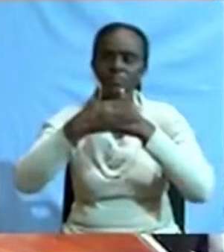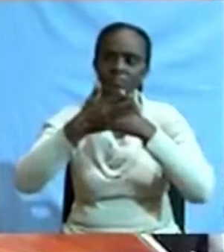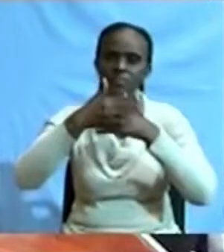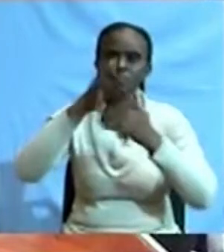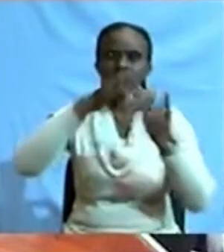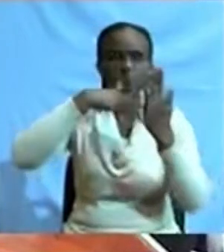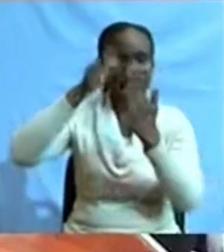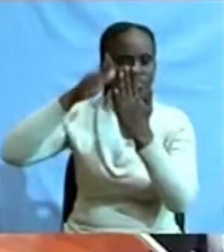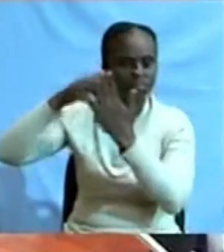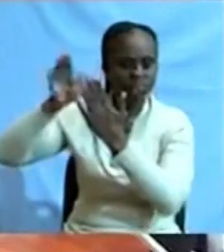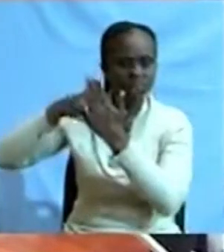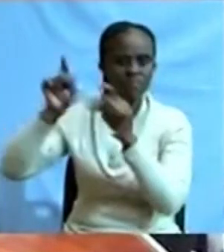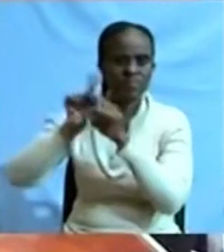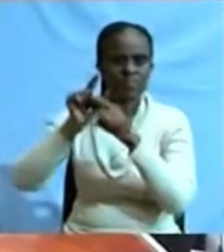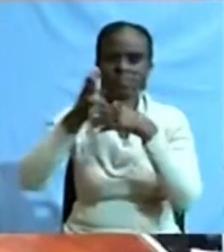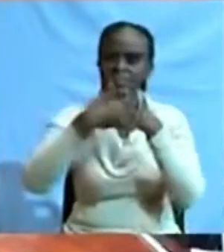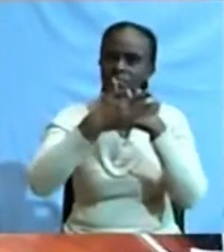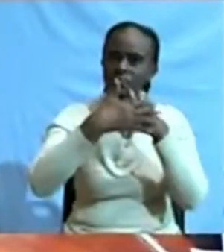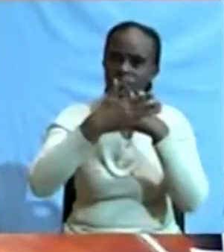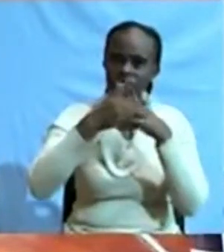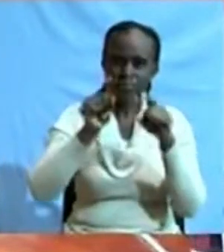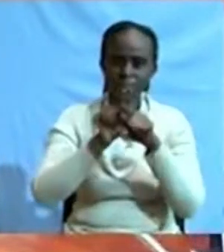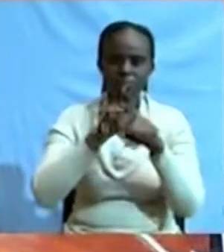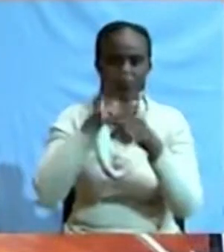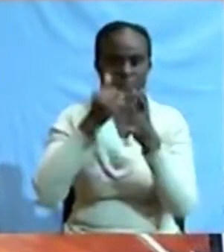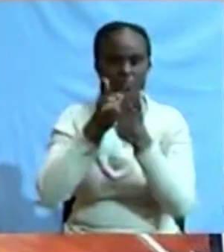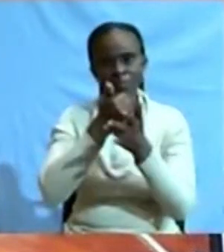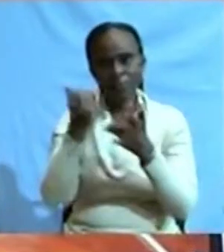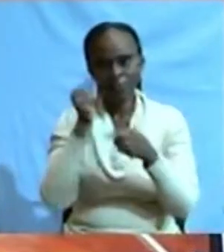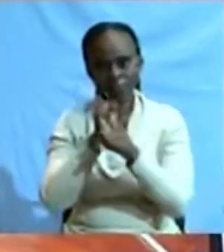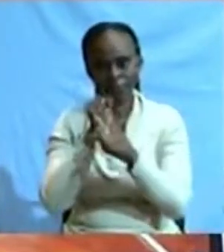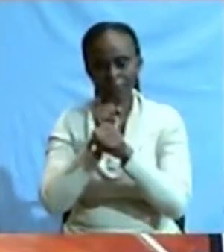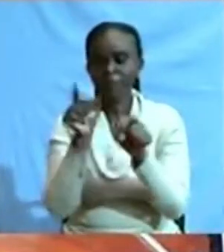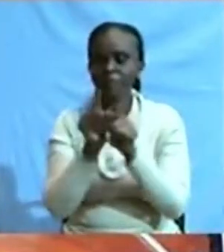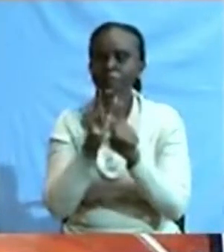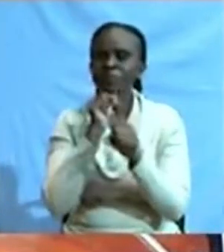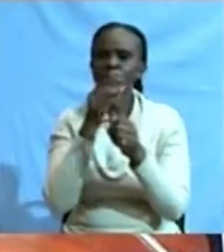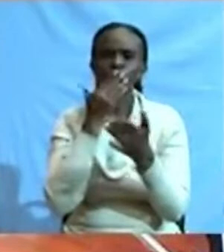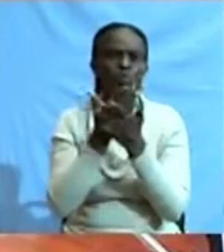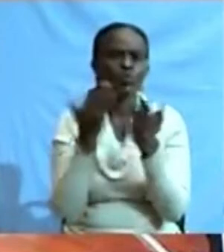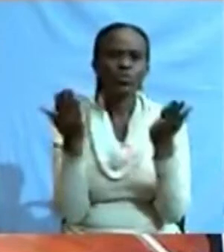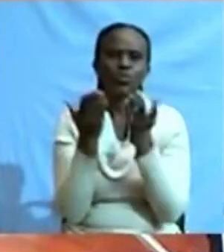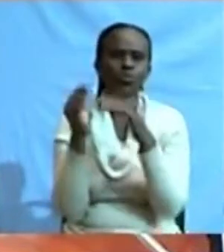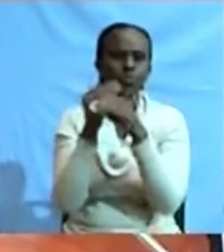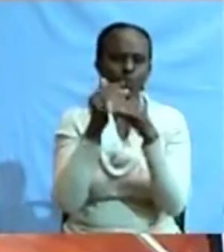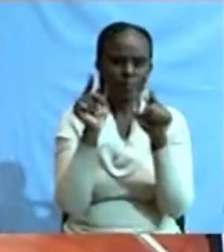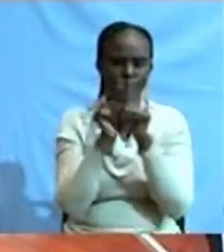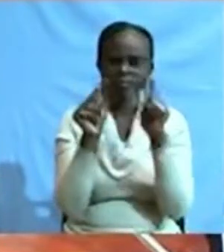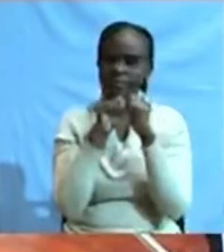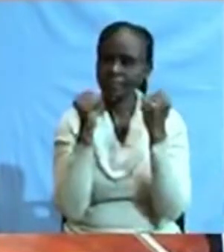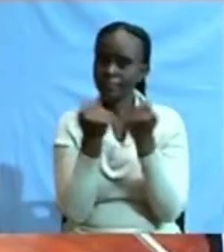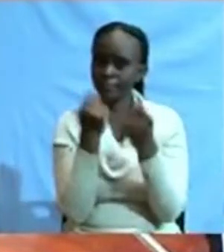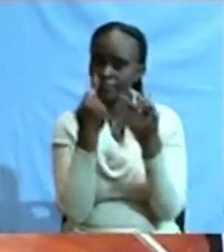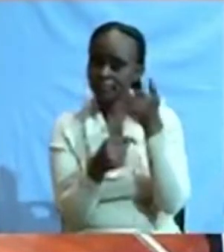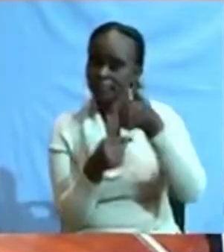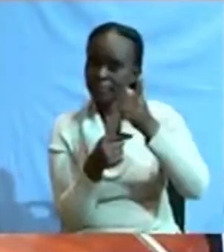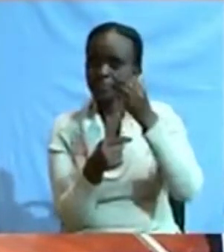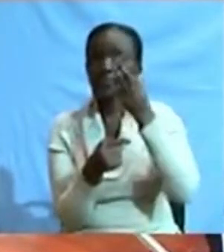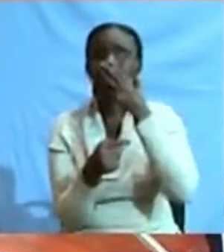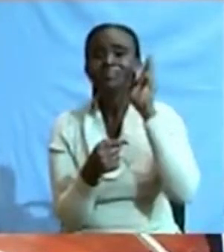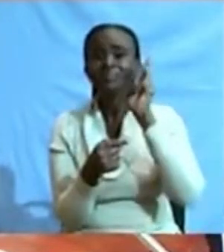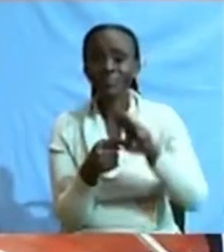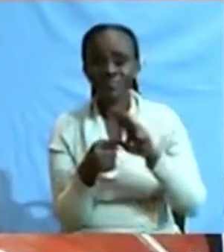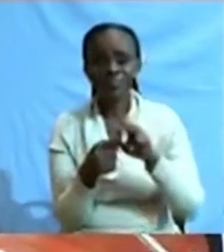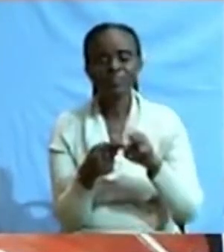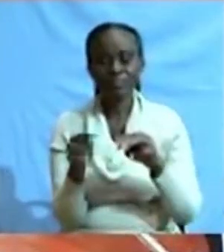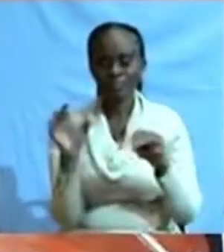painting and putting of doors as remaining works, was not up to standard, and the team felt that it would be waste of